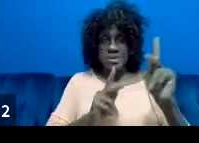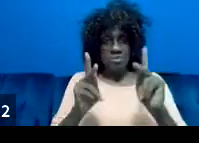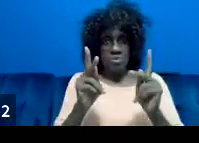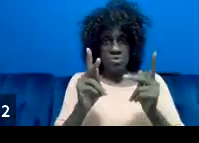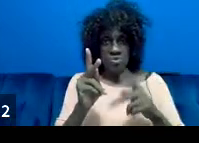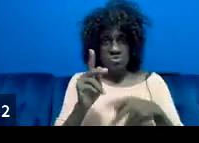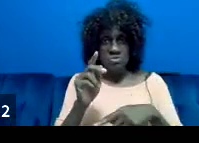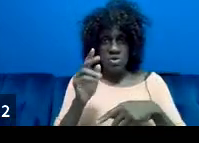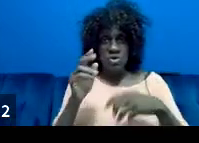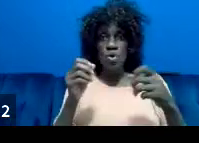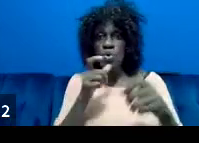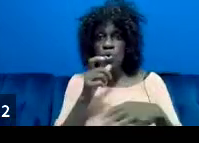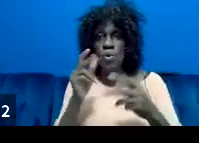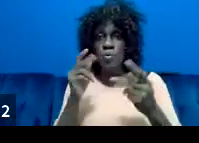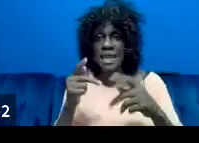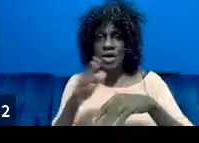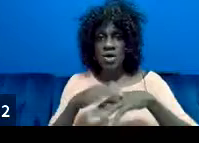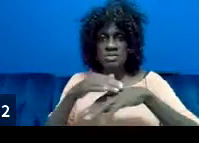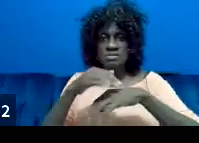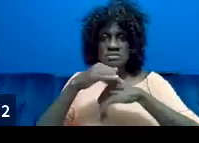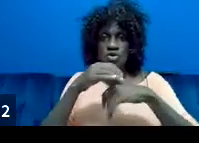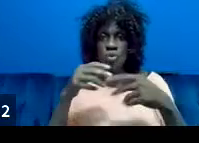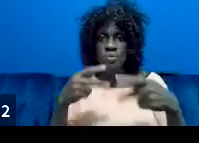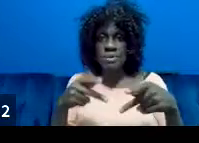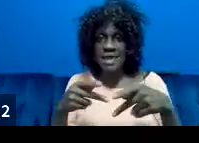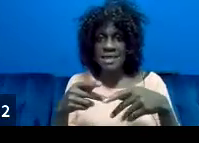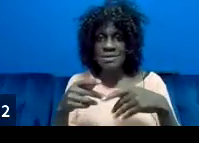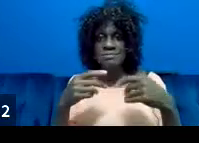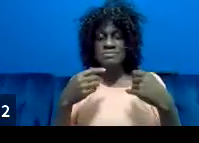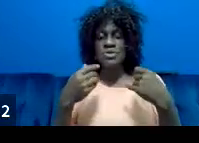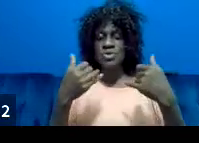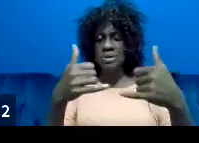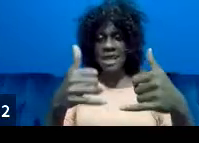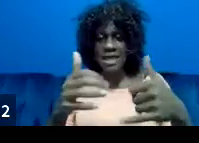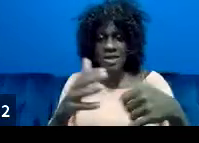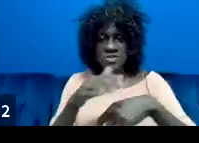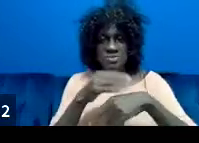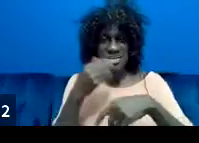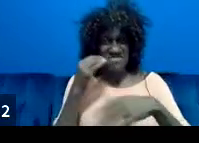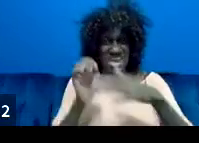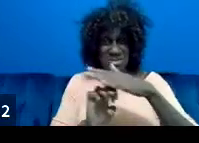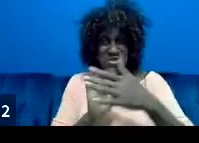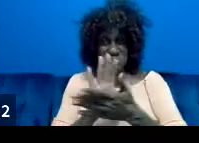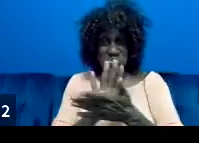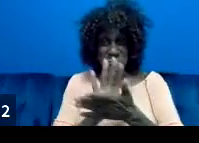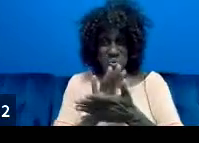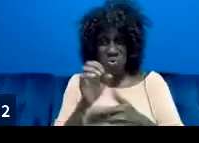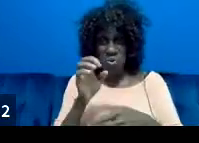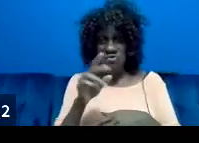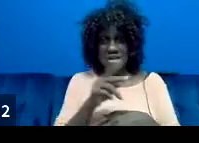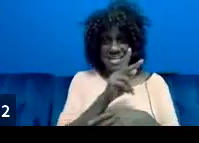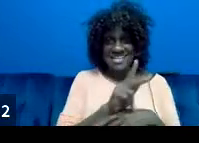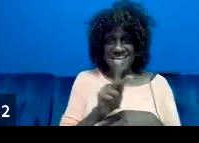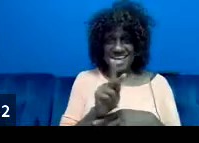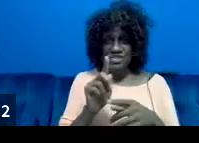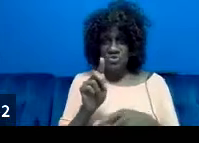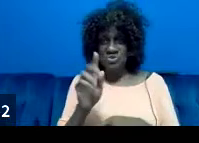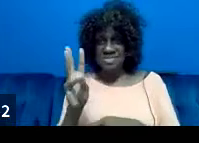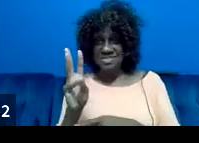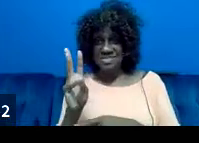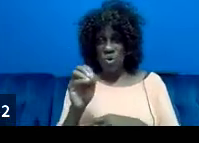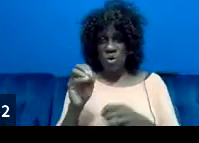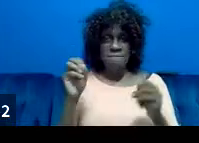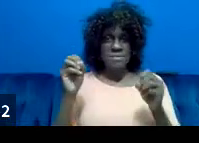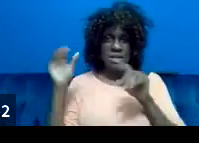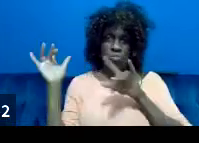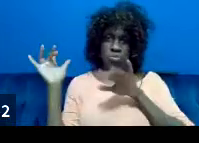on your surface. How many people are out there a day? Is this an elementary school where you have K through 6 and hundreds of kids